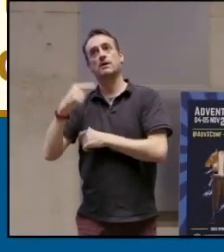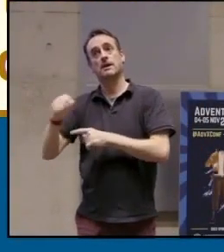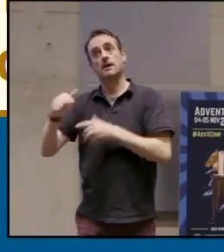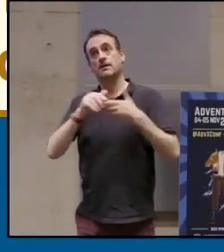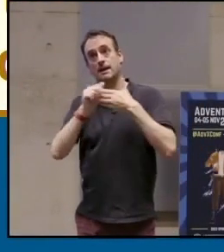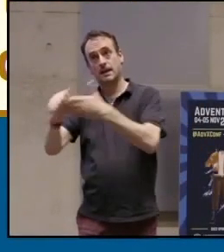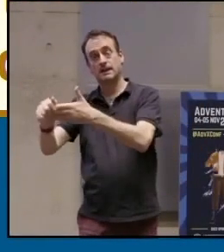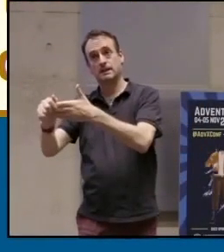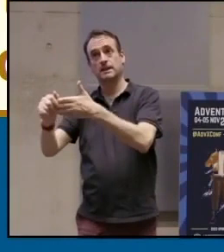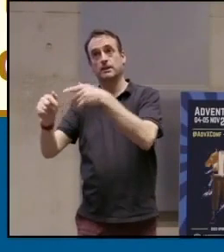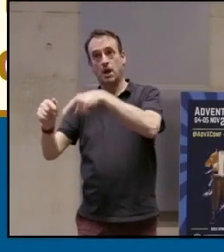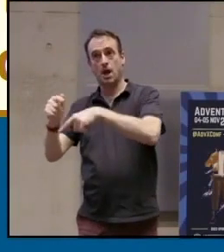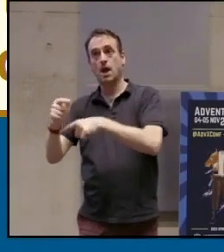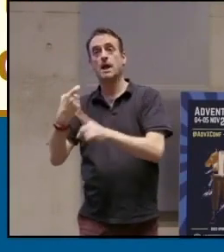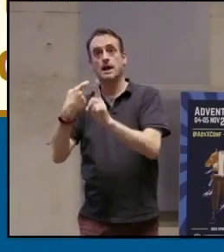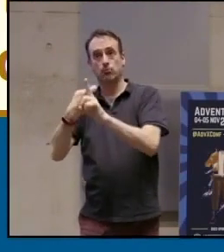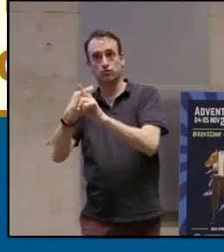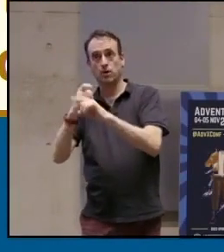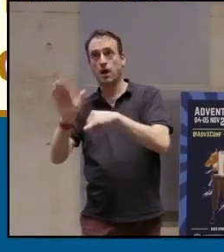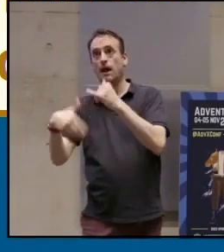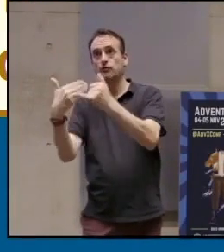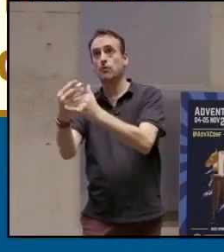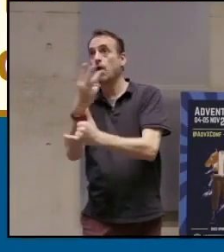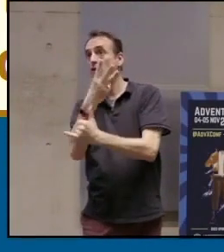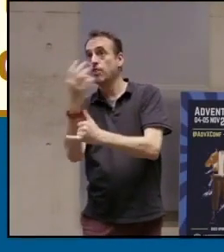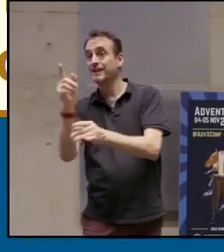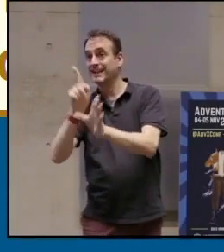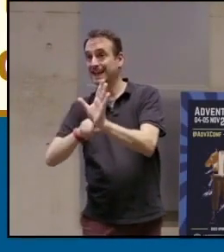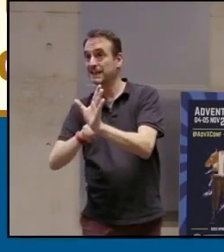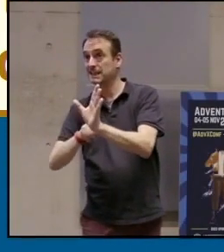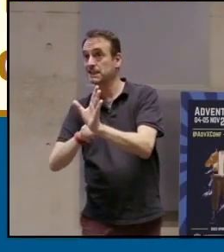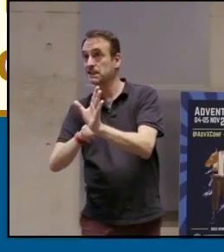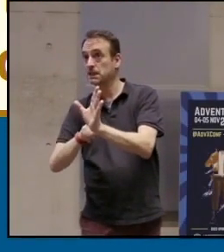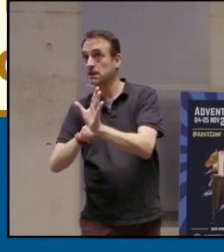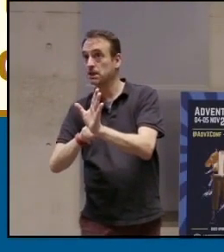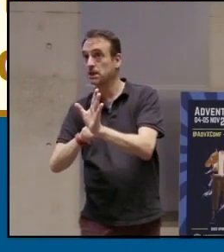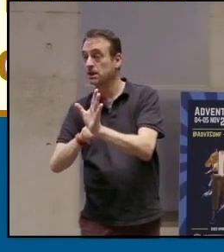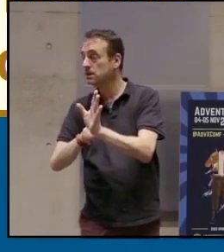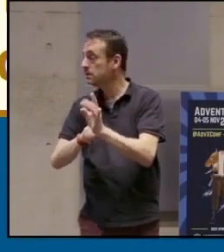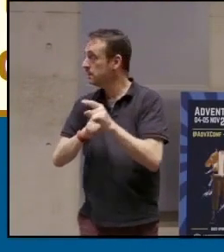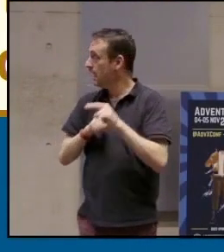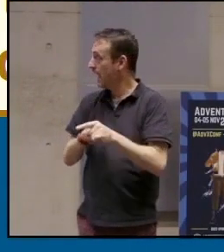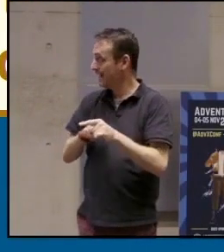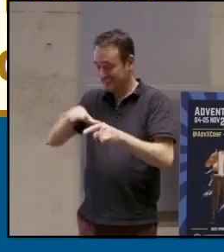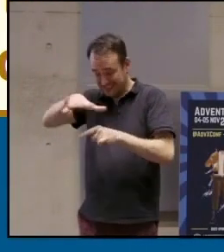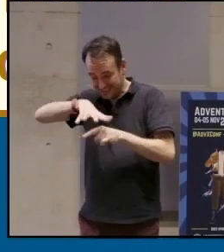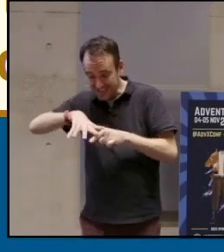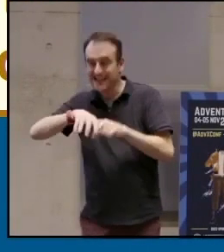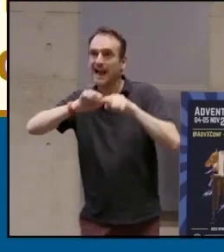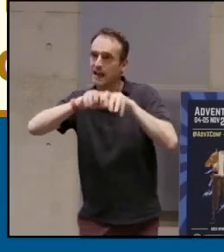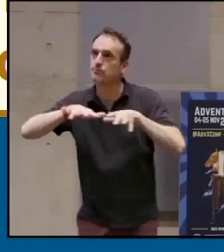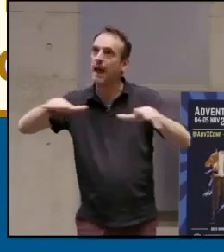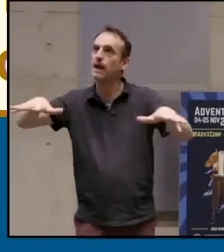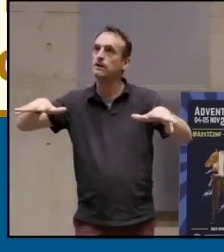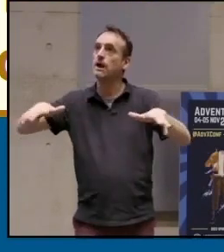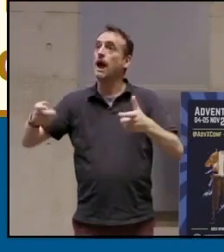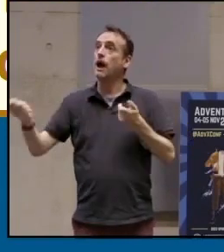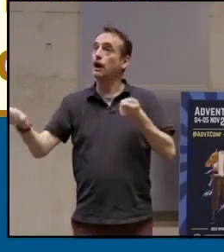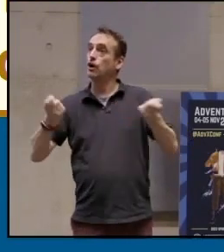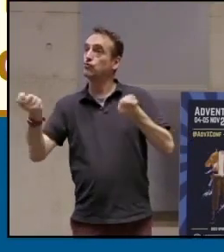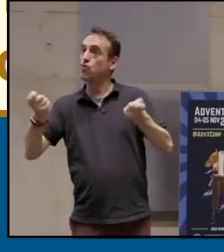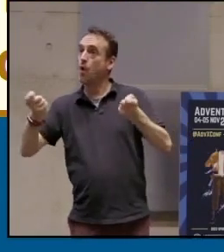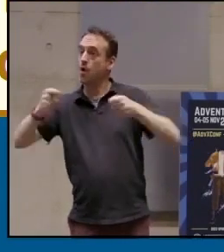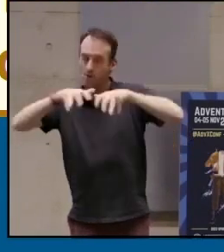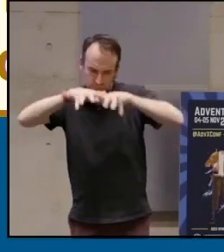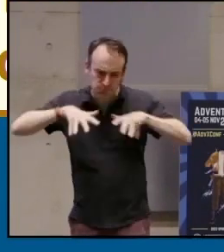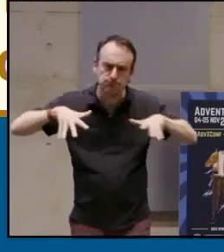new golden age for the next 30 years. He was very long-lived, expanding his city and his empire bigger than ever before,